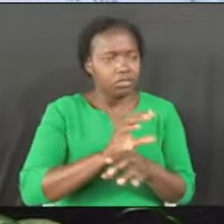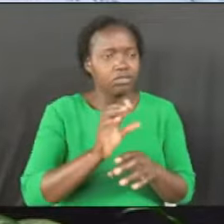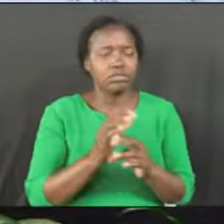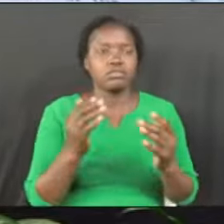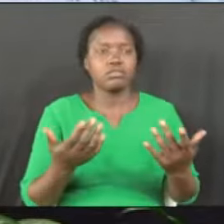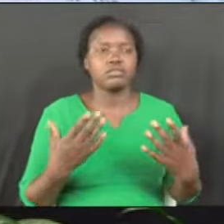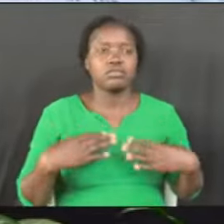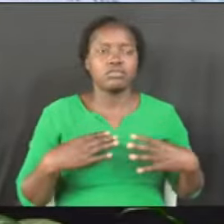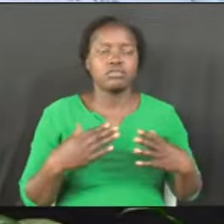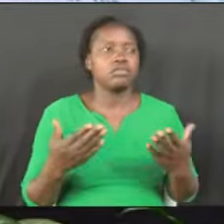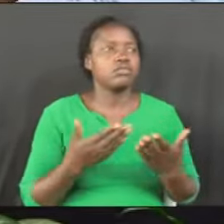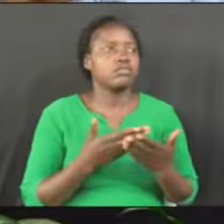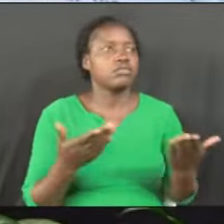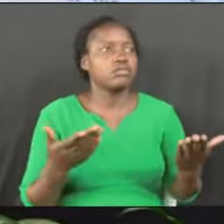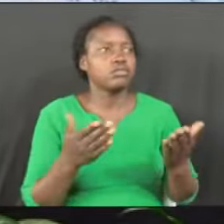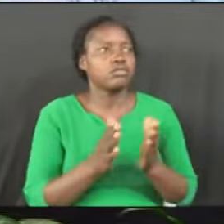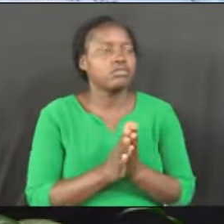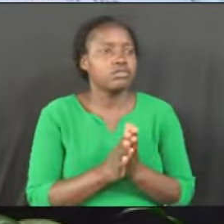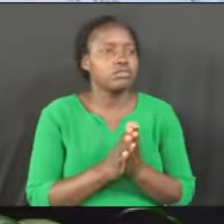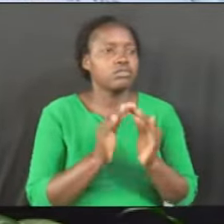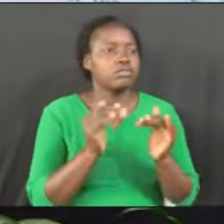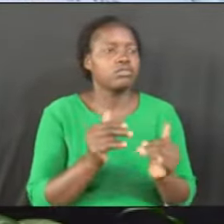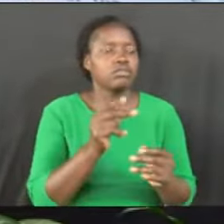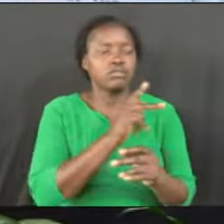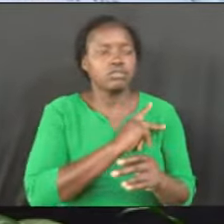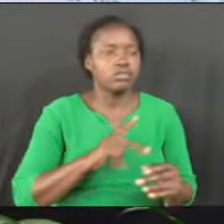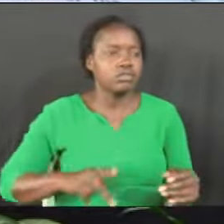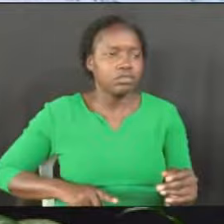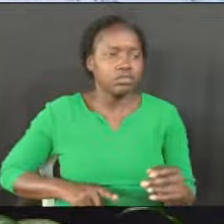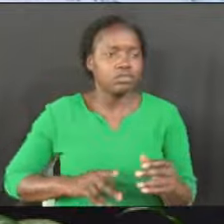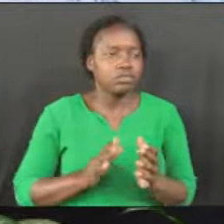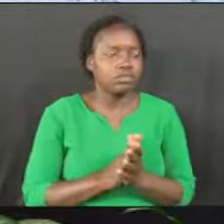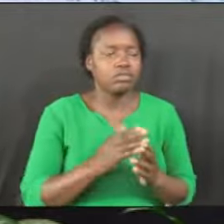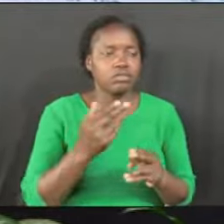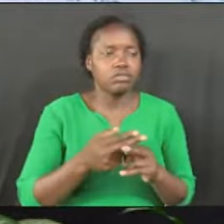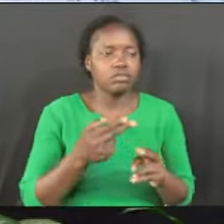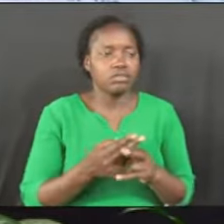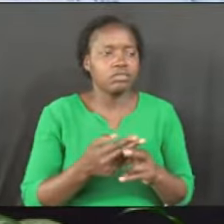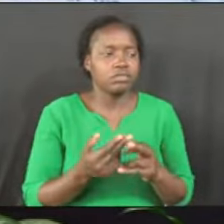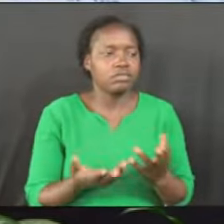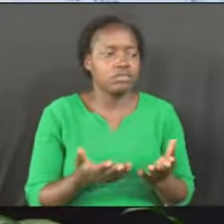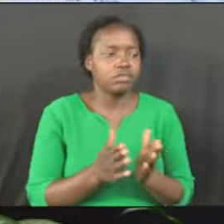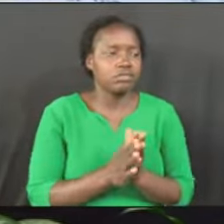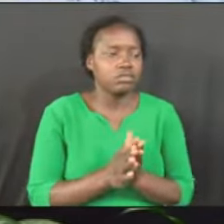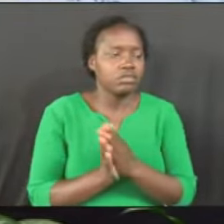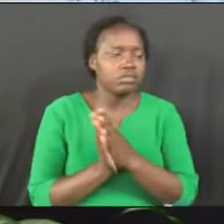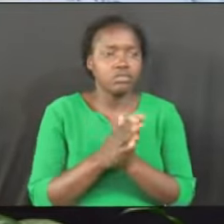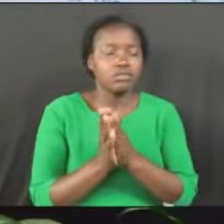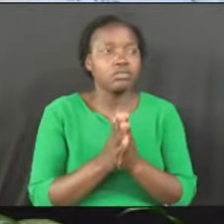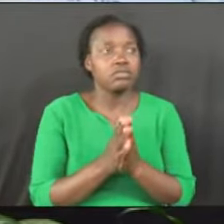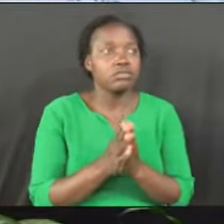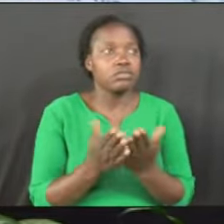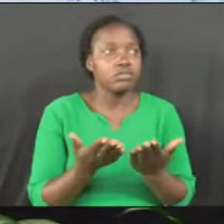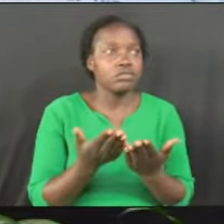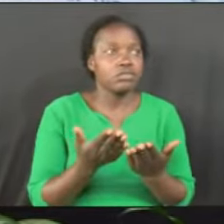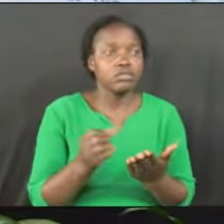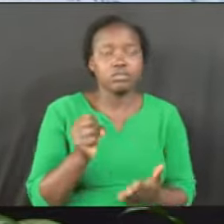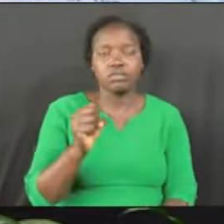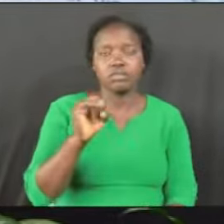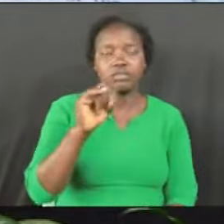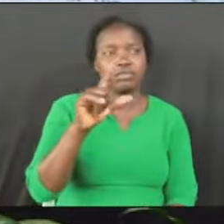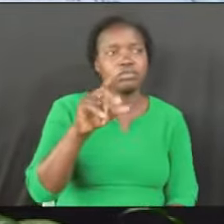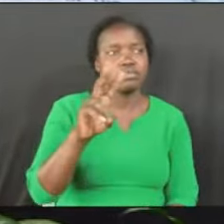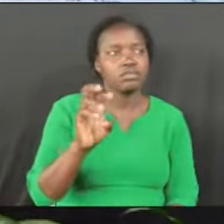now giving glory to a new king by the name of Jesus. You remember, they stoned Stephen. He